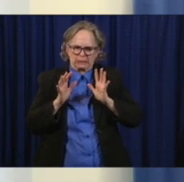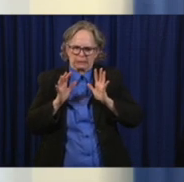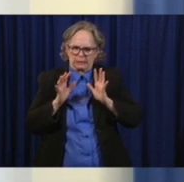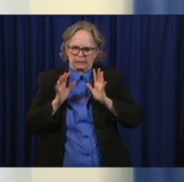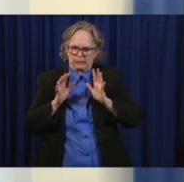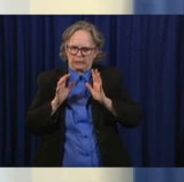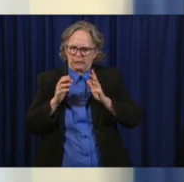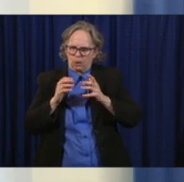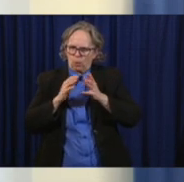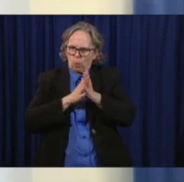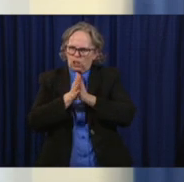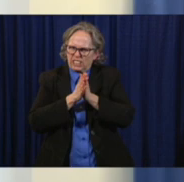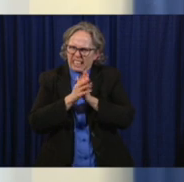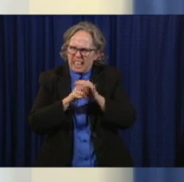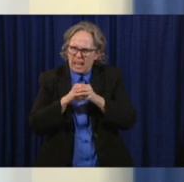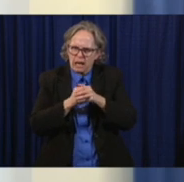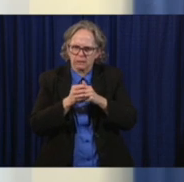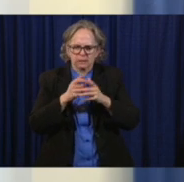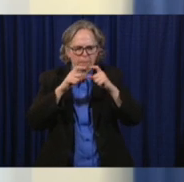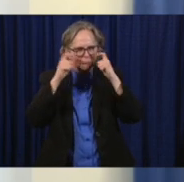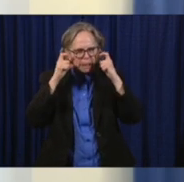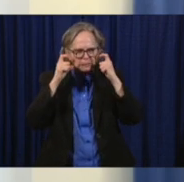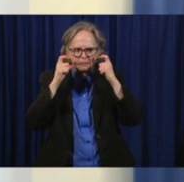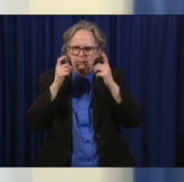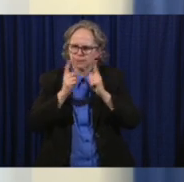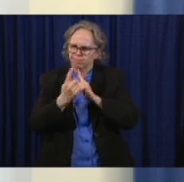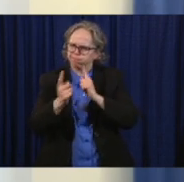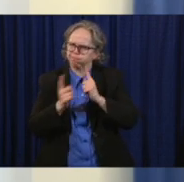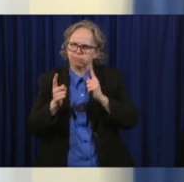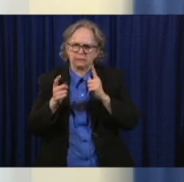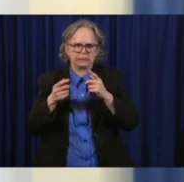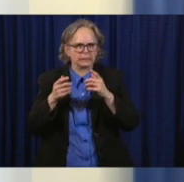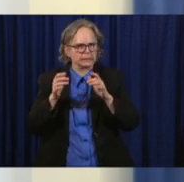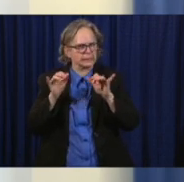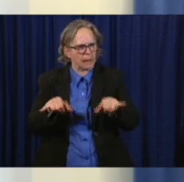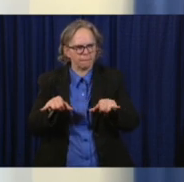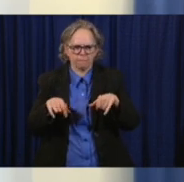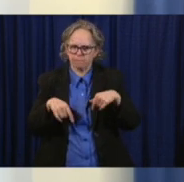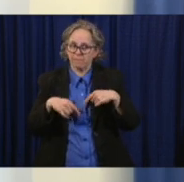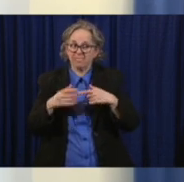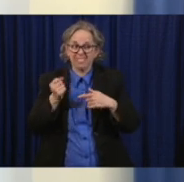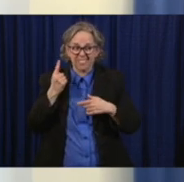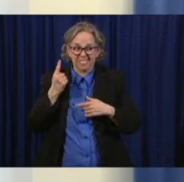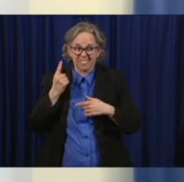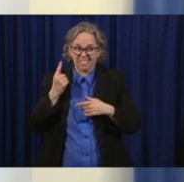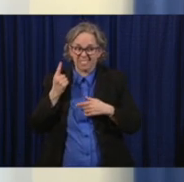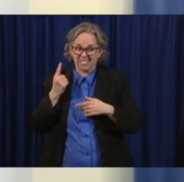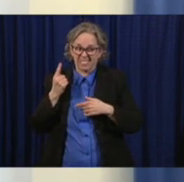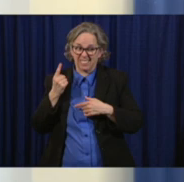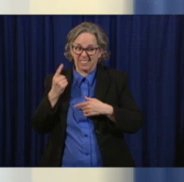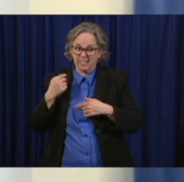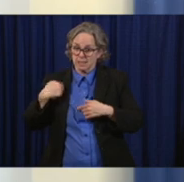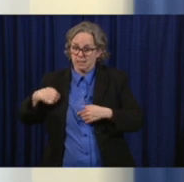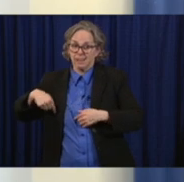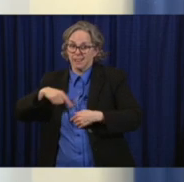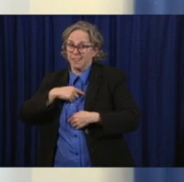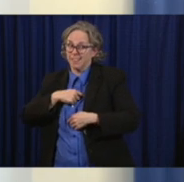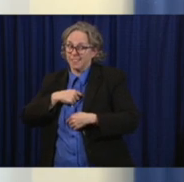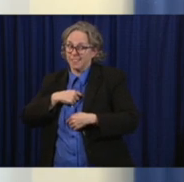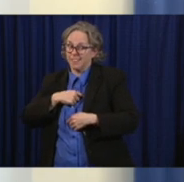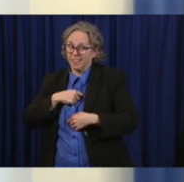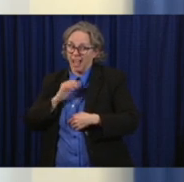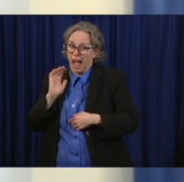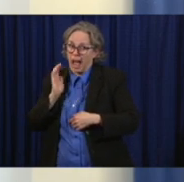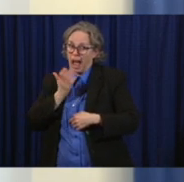to every one of you out there. It's us. It's what we do. It's how careful we are will allow us to